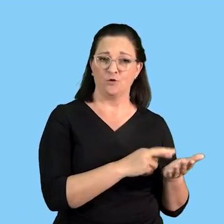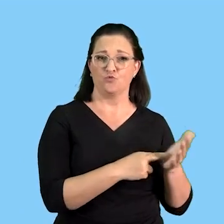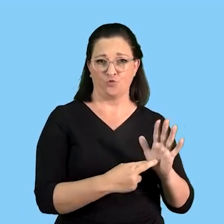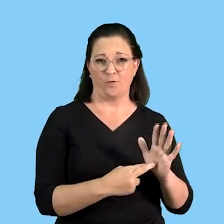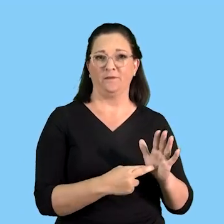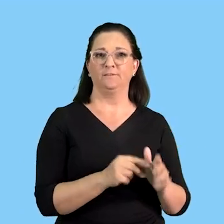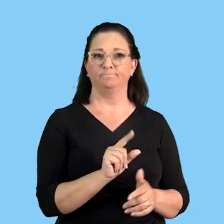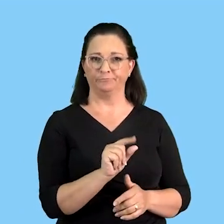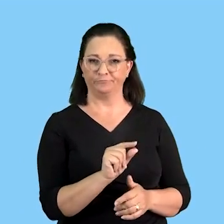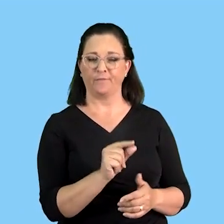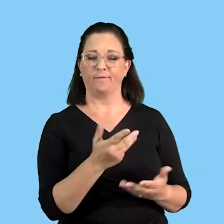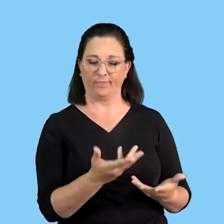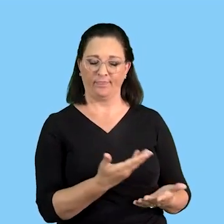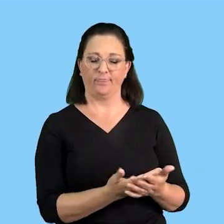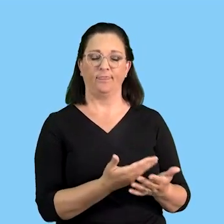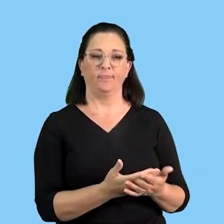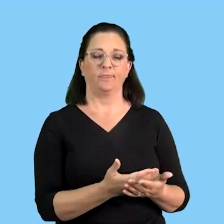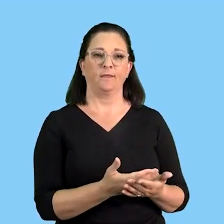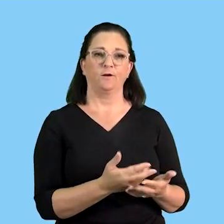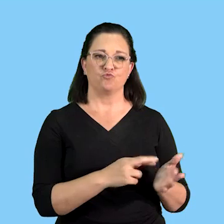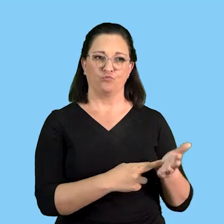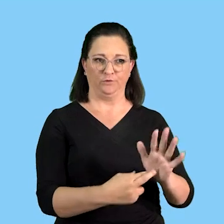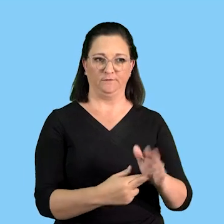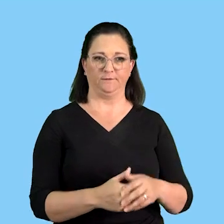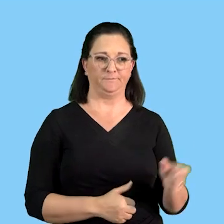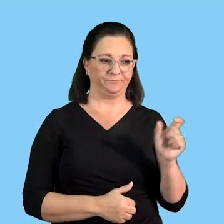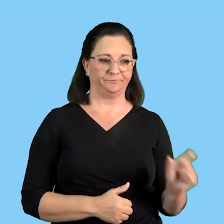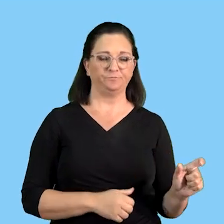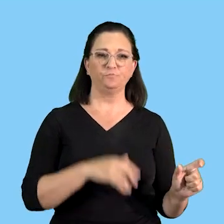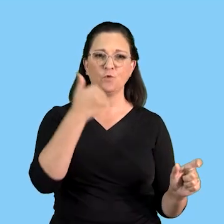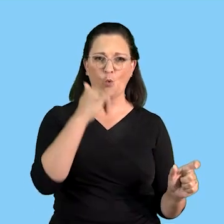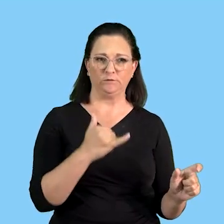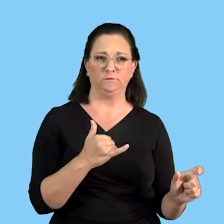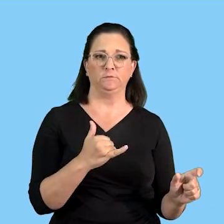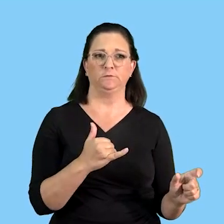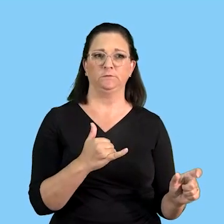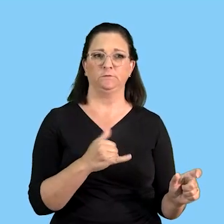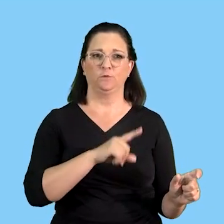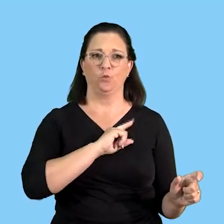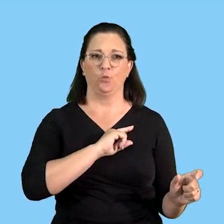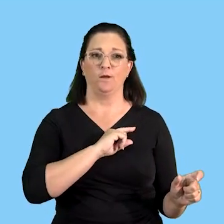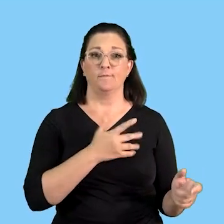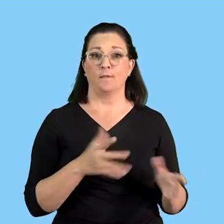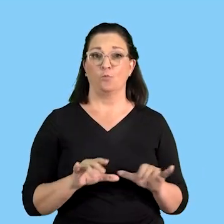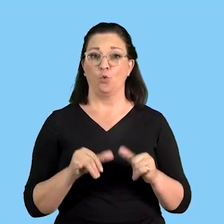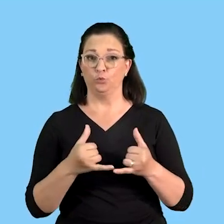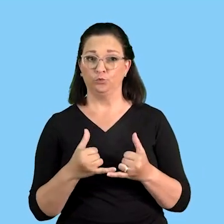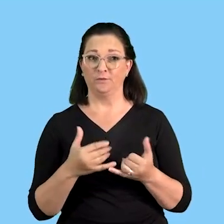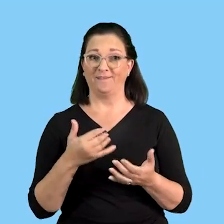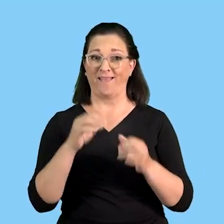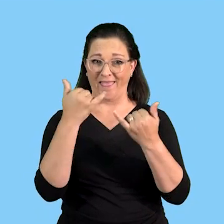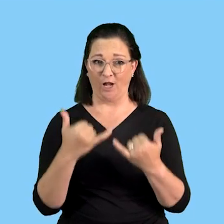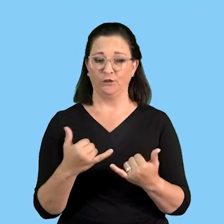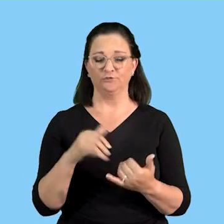the shareholders' interest. Then we also have an audit. Audit refers to the process where an